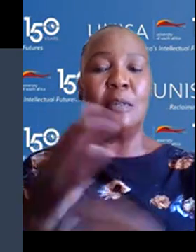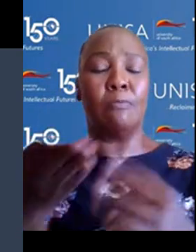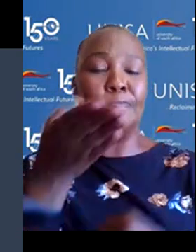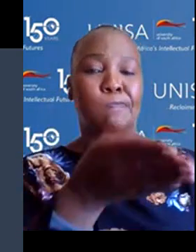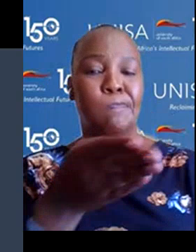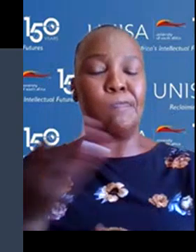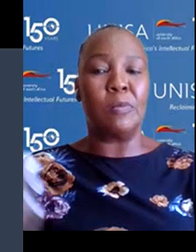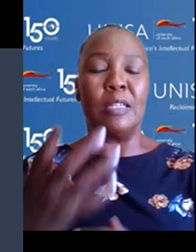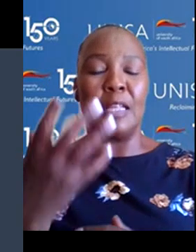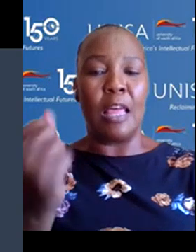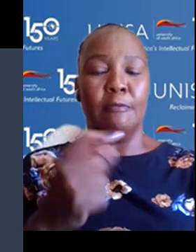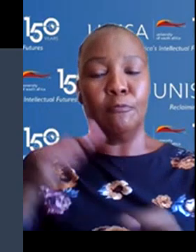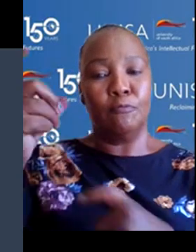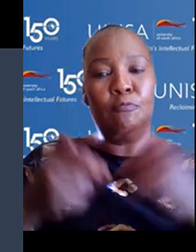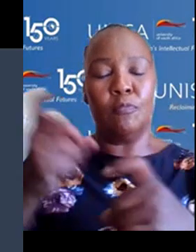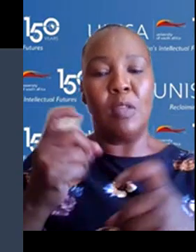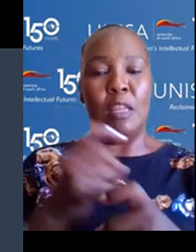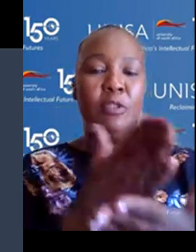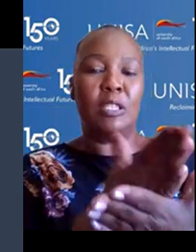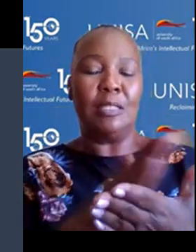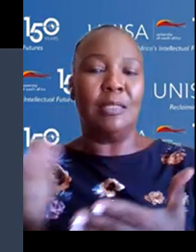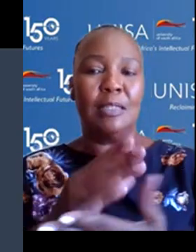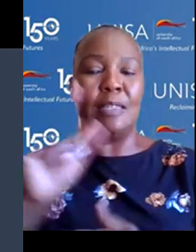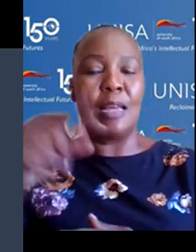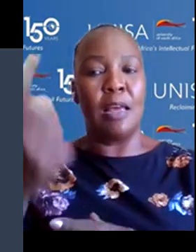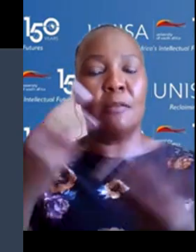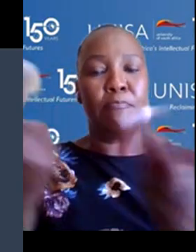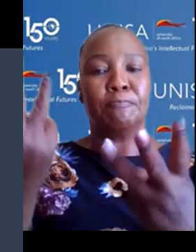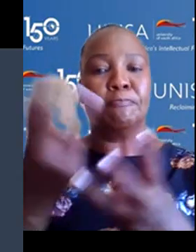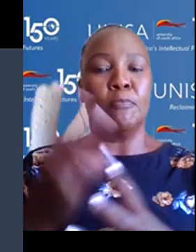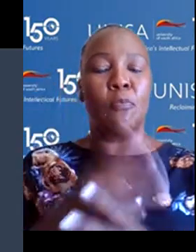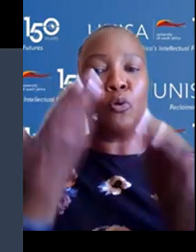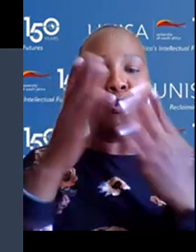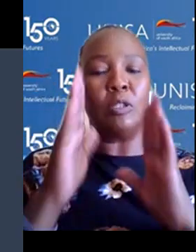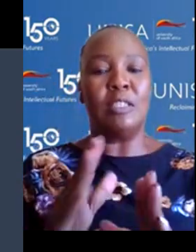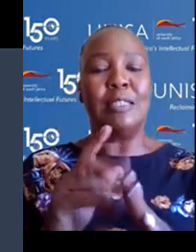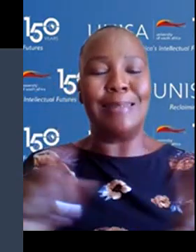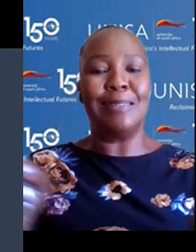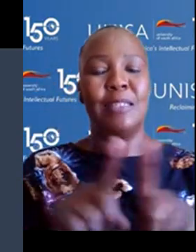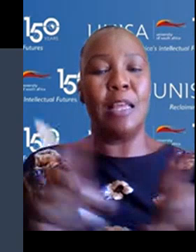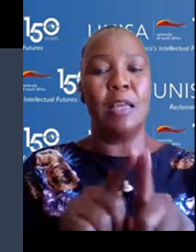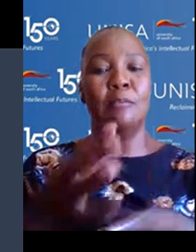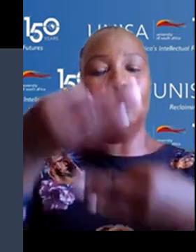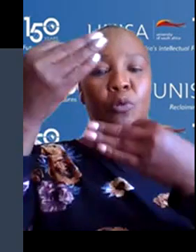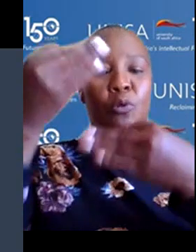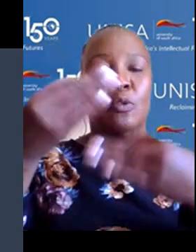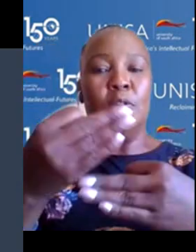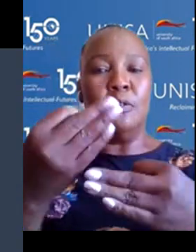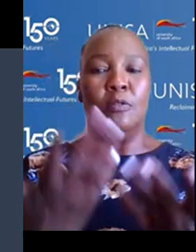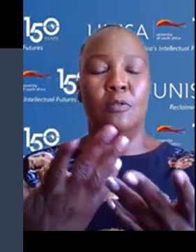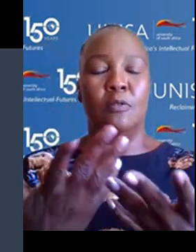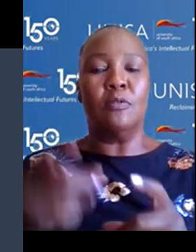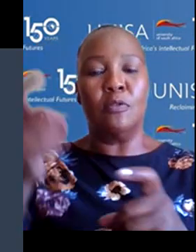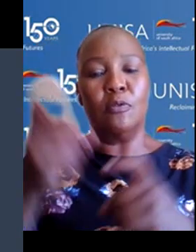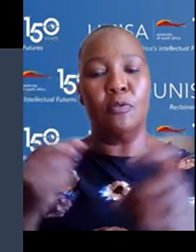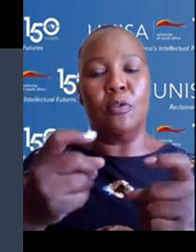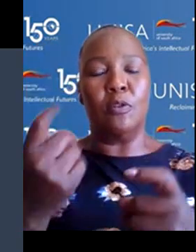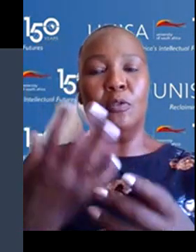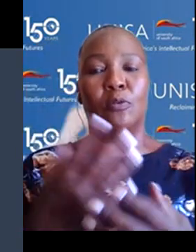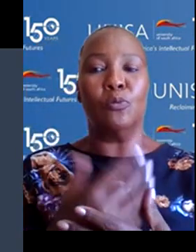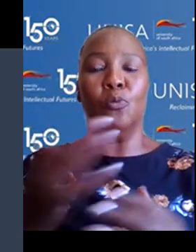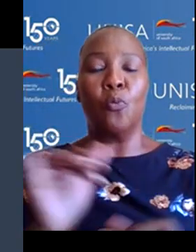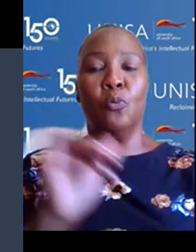have version control. So when you're sharing and other colleagues or students are using the same document, it controls who's got what